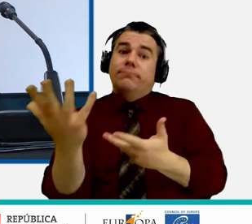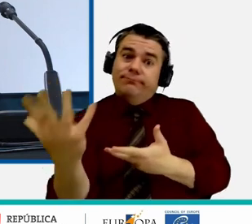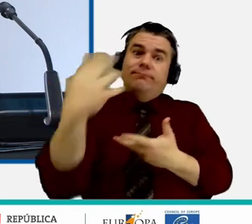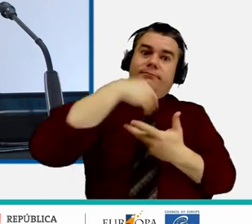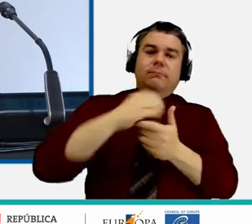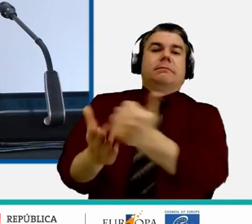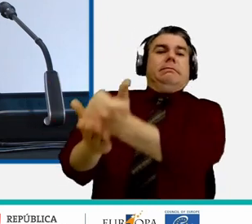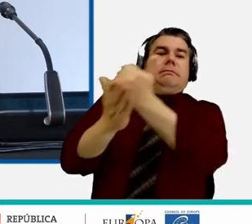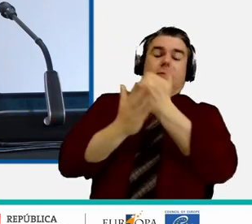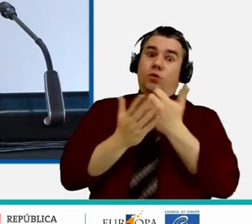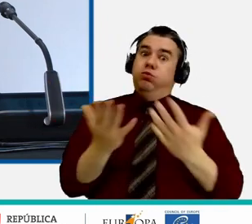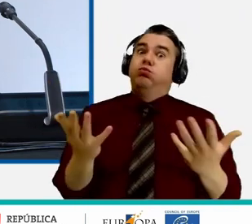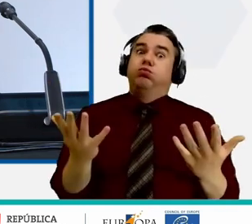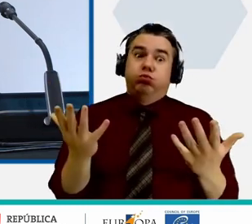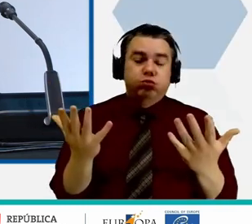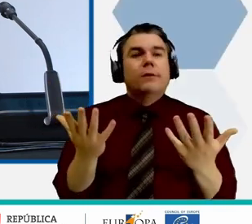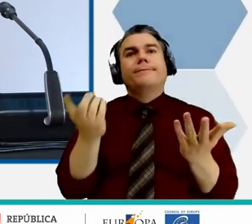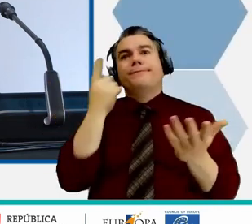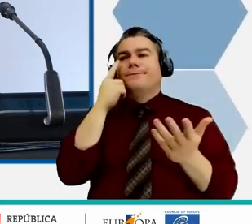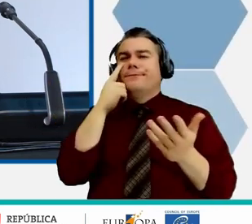establish measures and